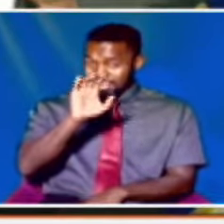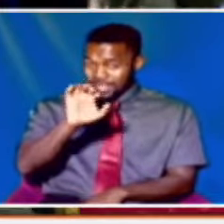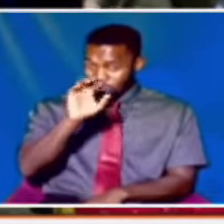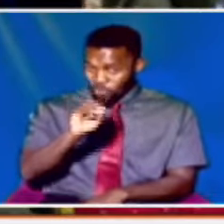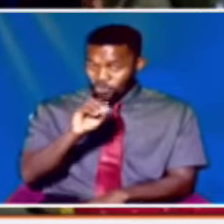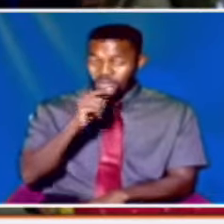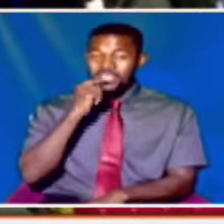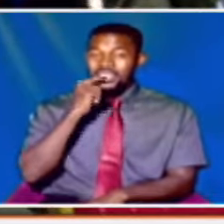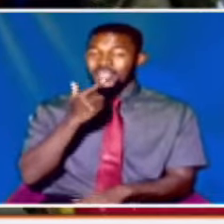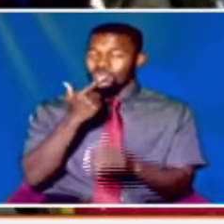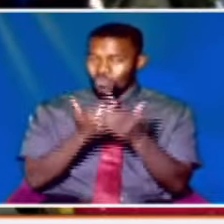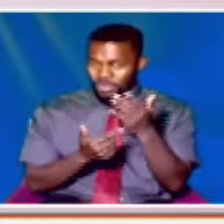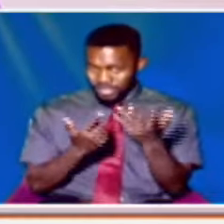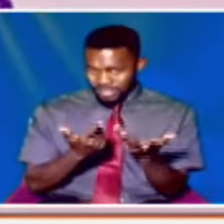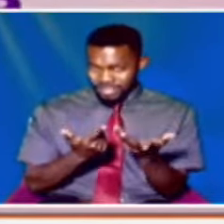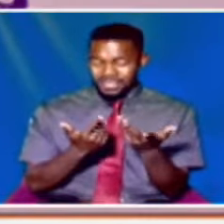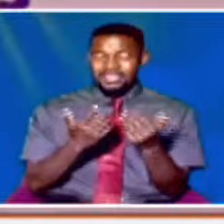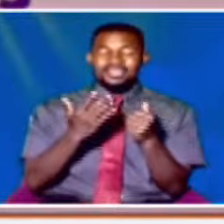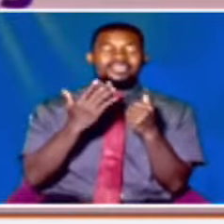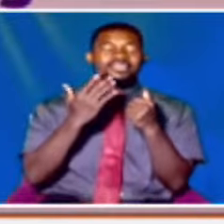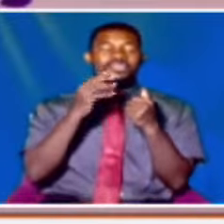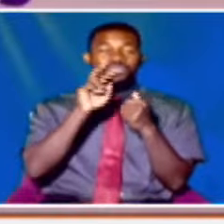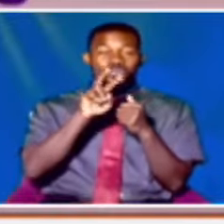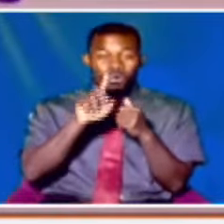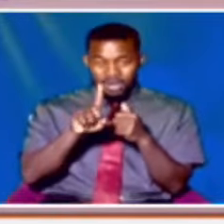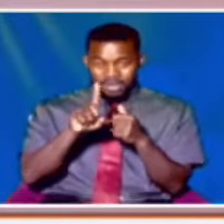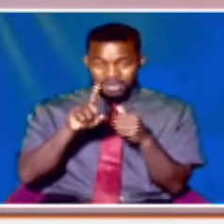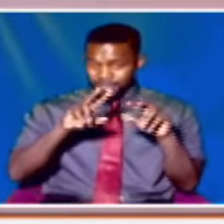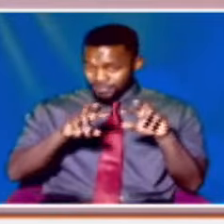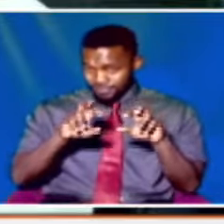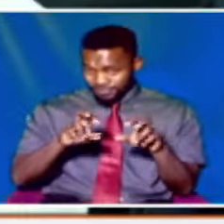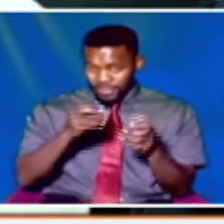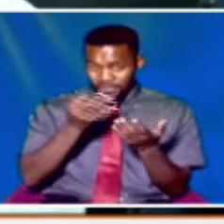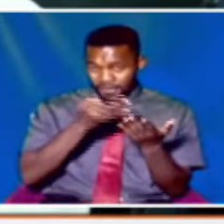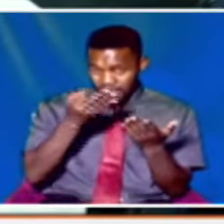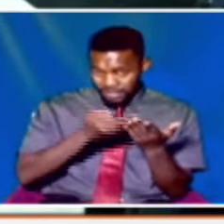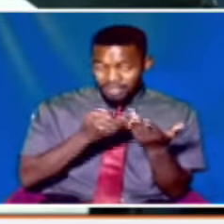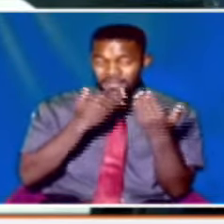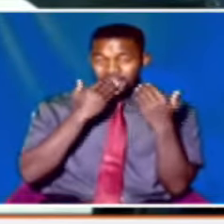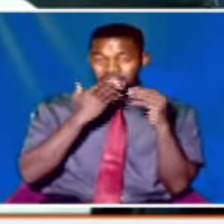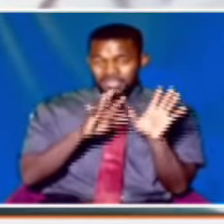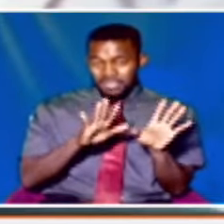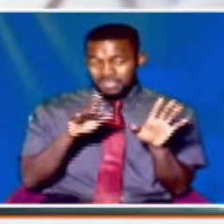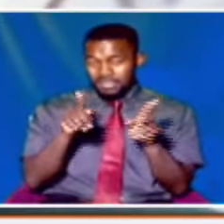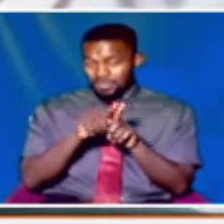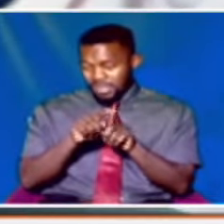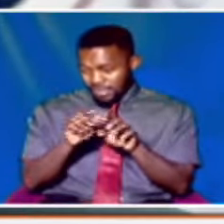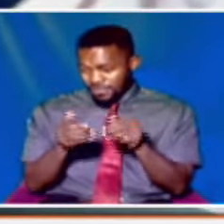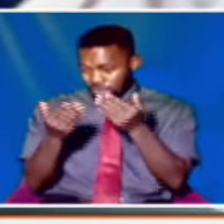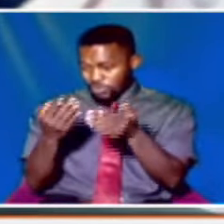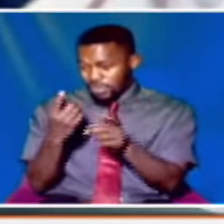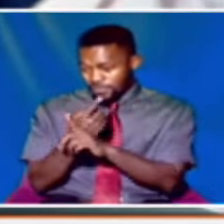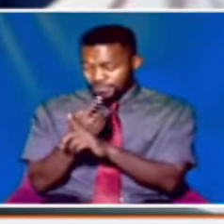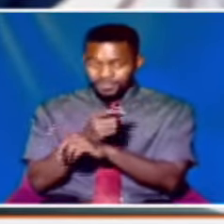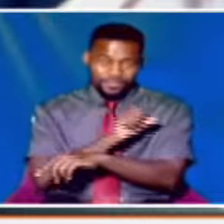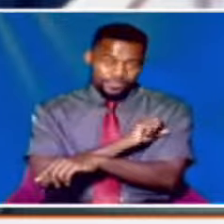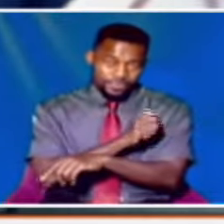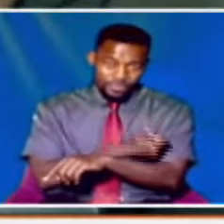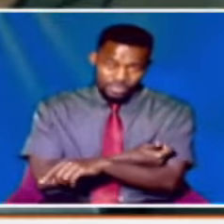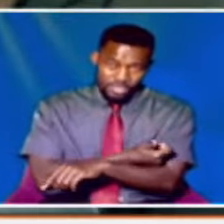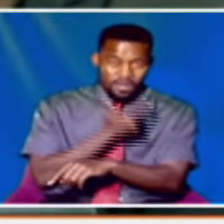61 investigation files on corruption were finalized and recommendations made to relevant authorities for